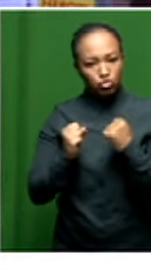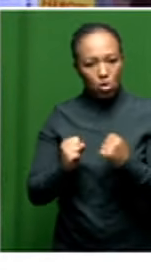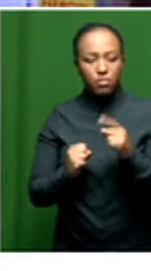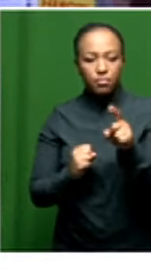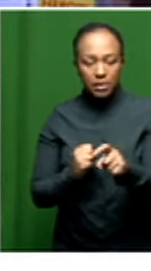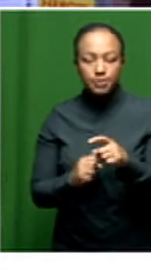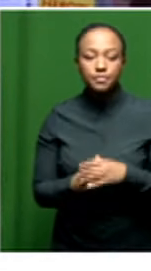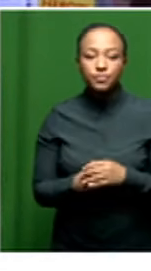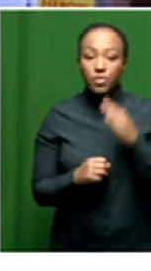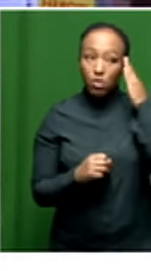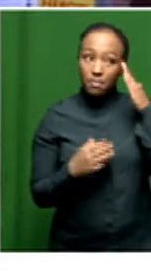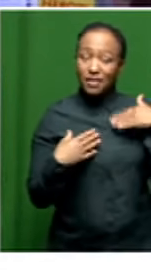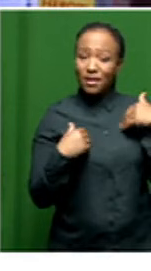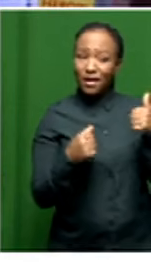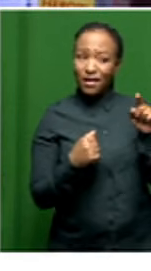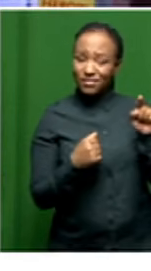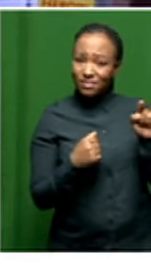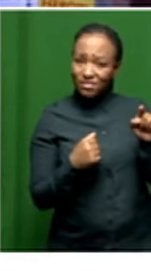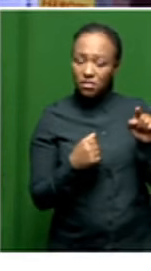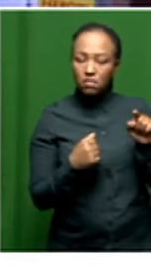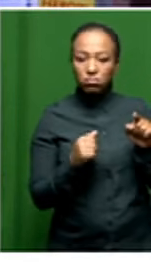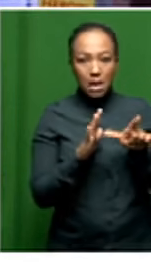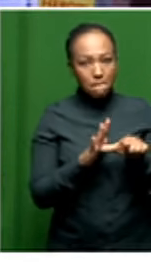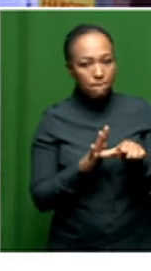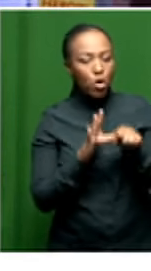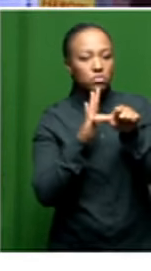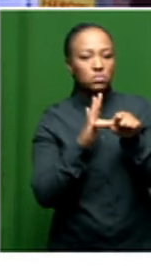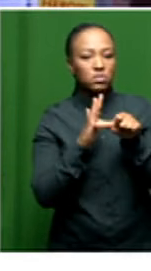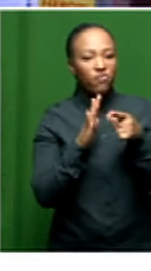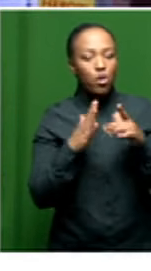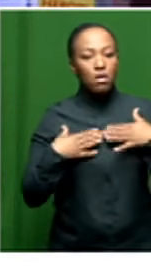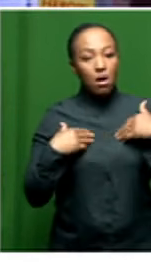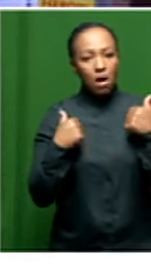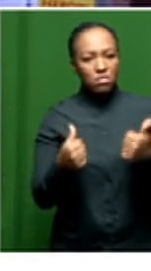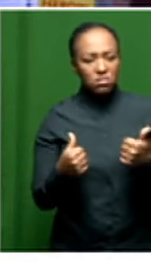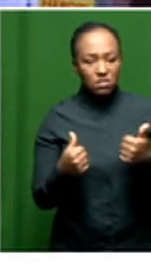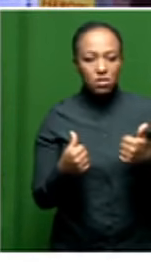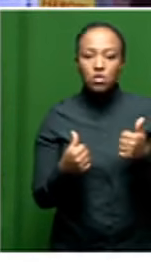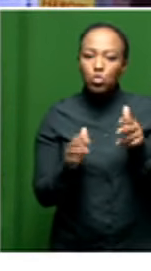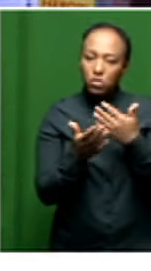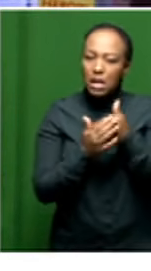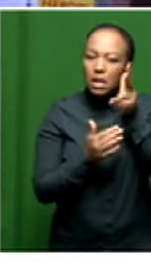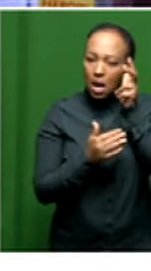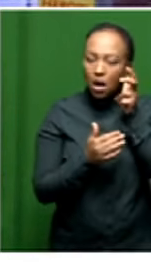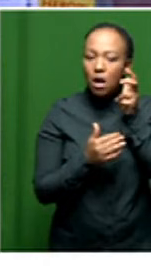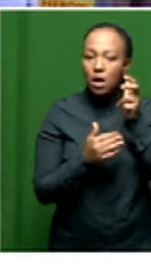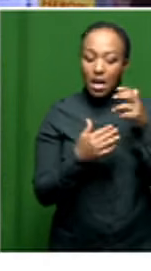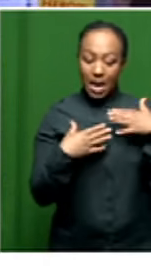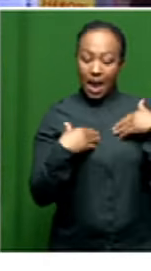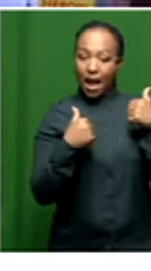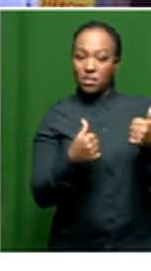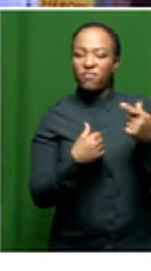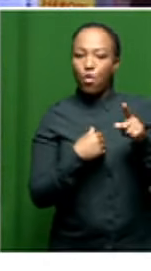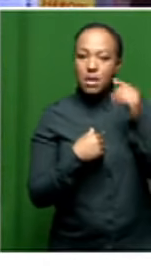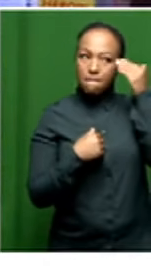health is a key component of health, even by the definition of WHO, that health is not just a